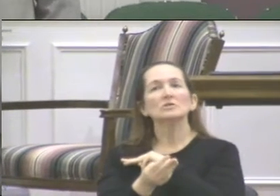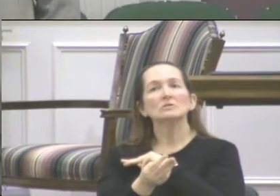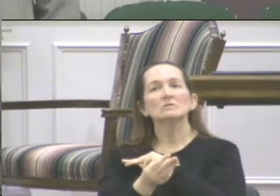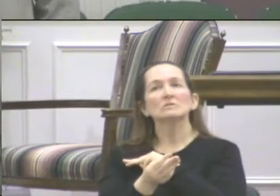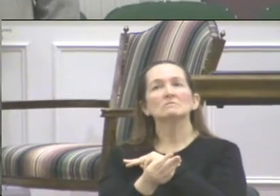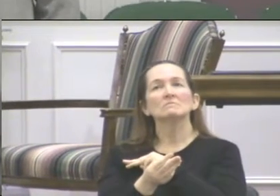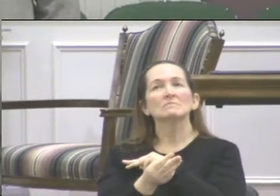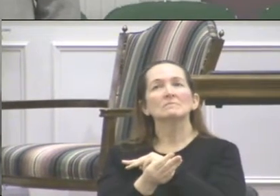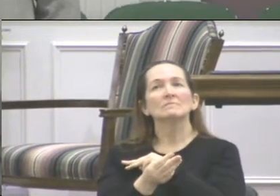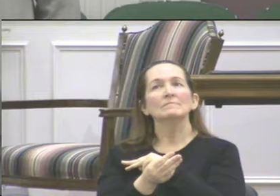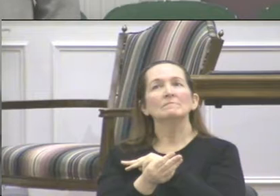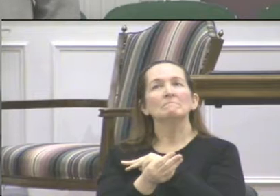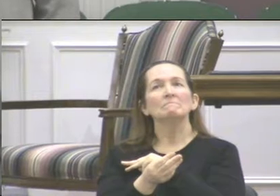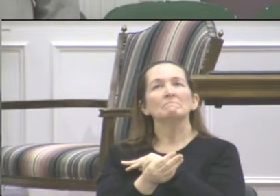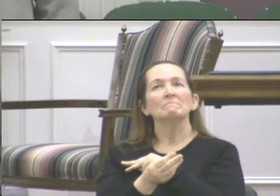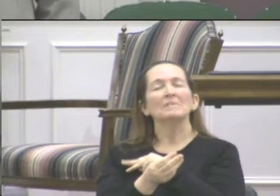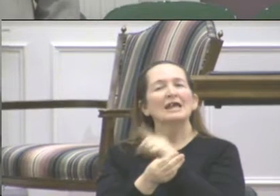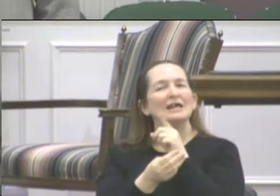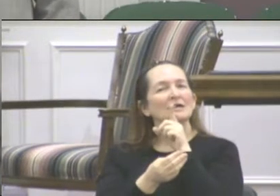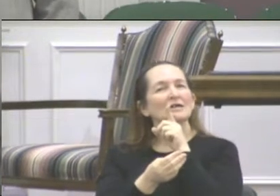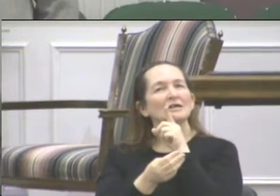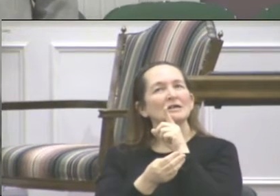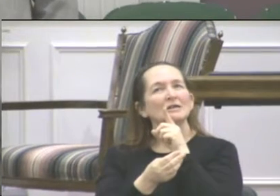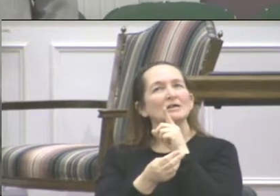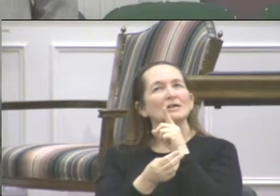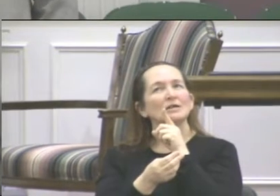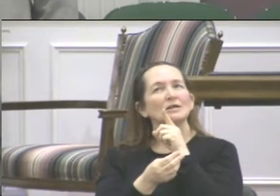And you really stopped to consider that.